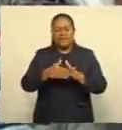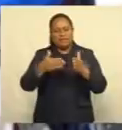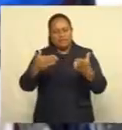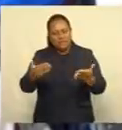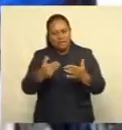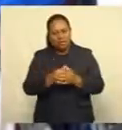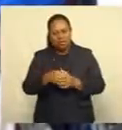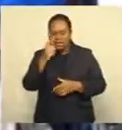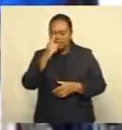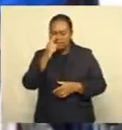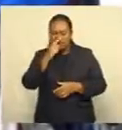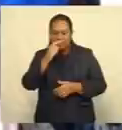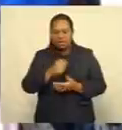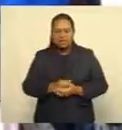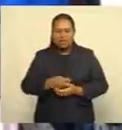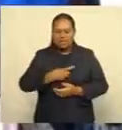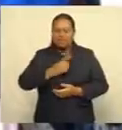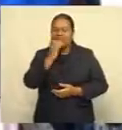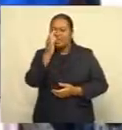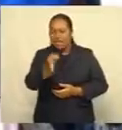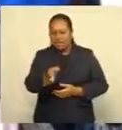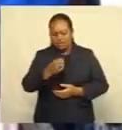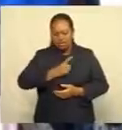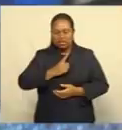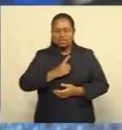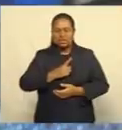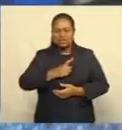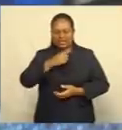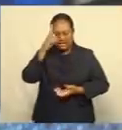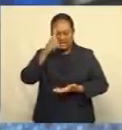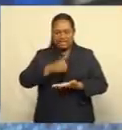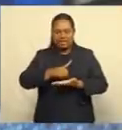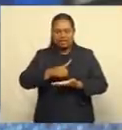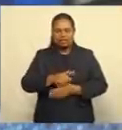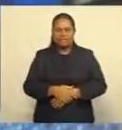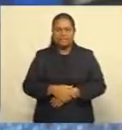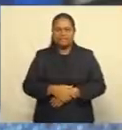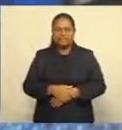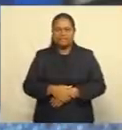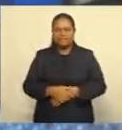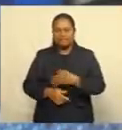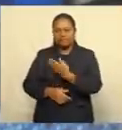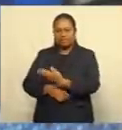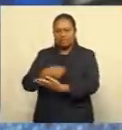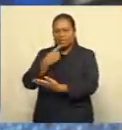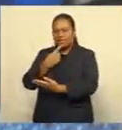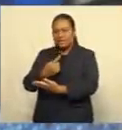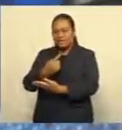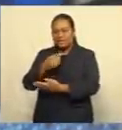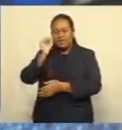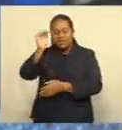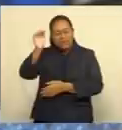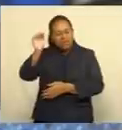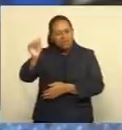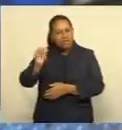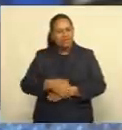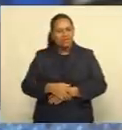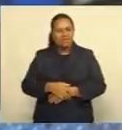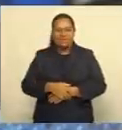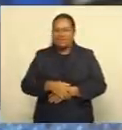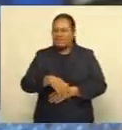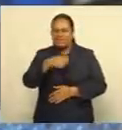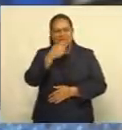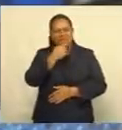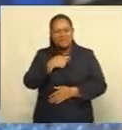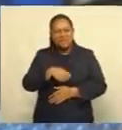demand like lower, they ask for discount. Like I think in our future, like there'll be very rare shops left